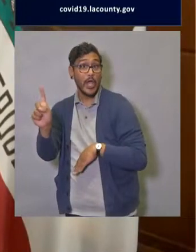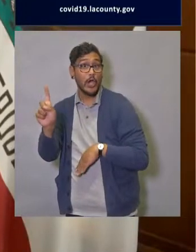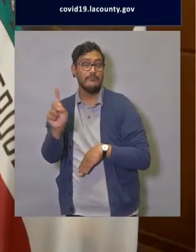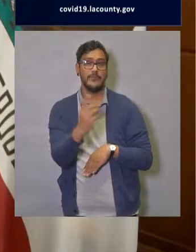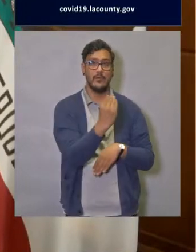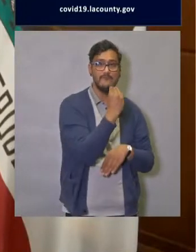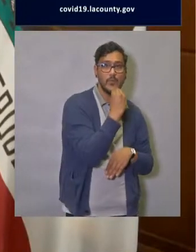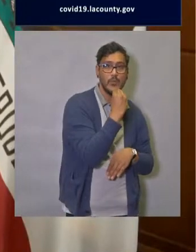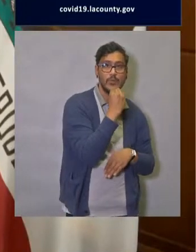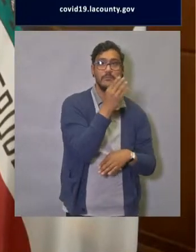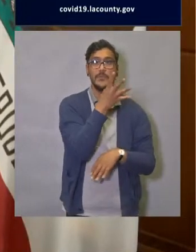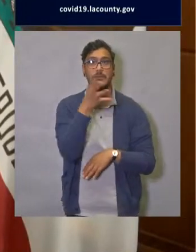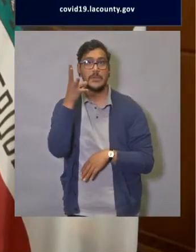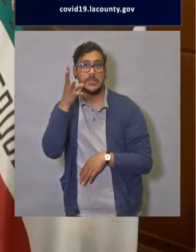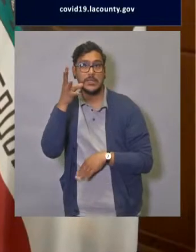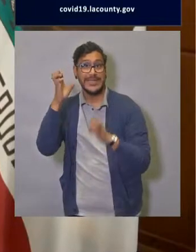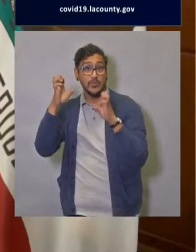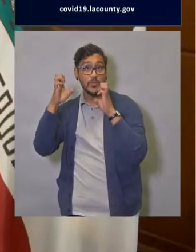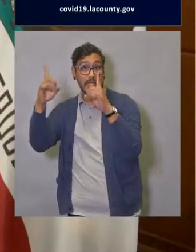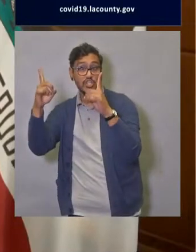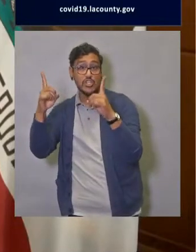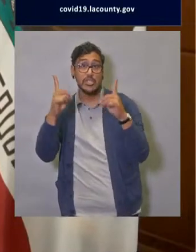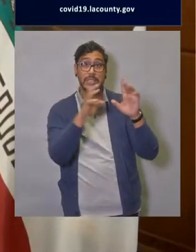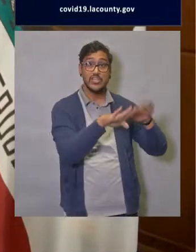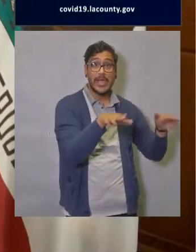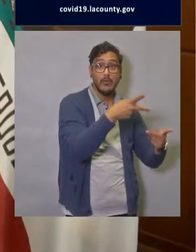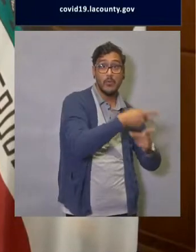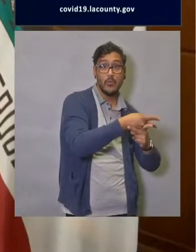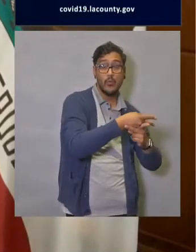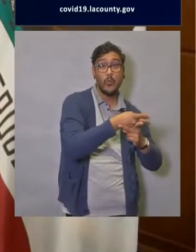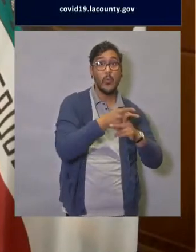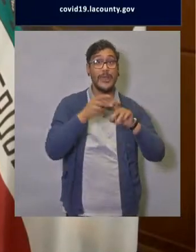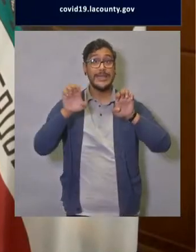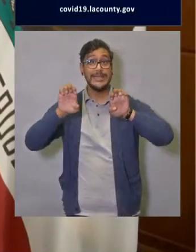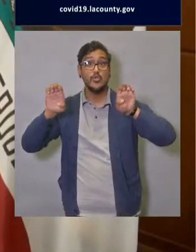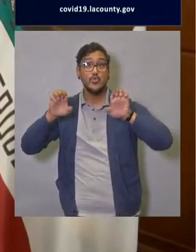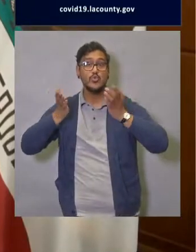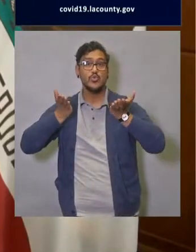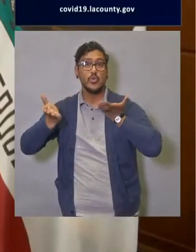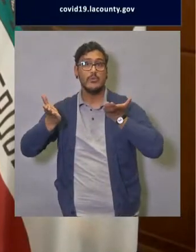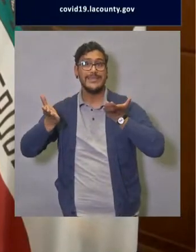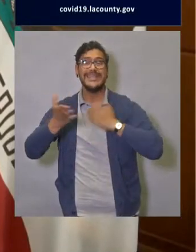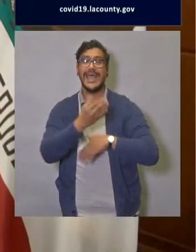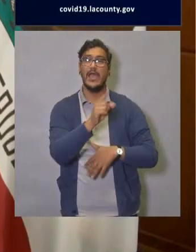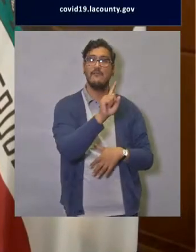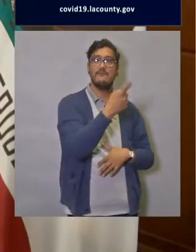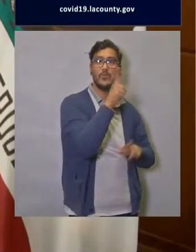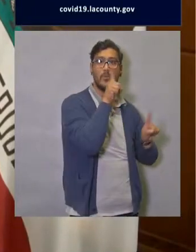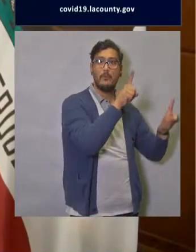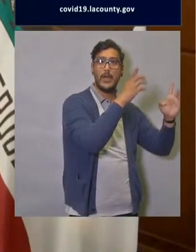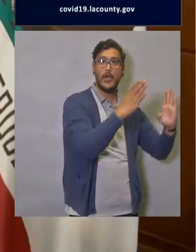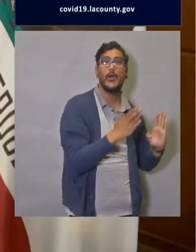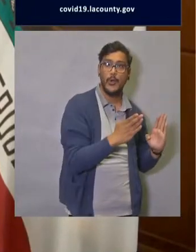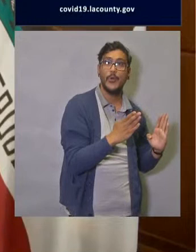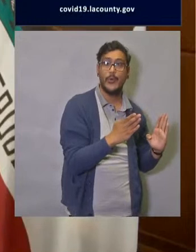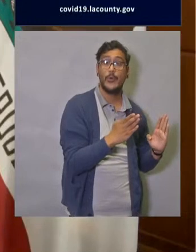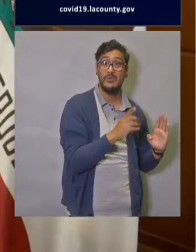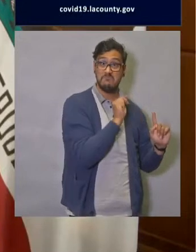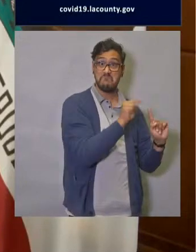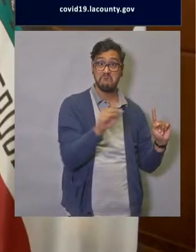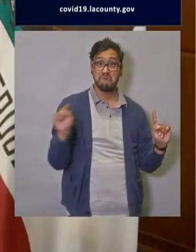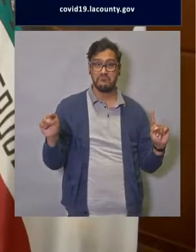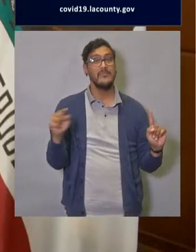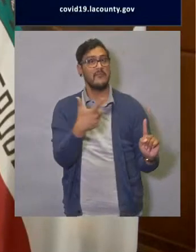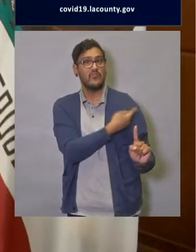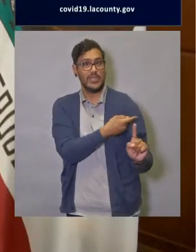agriculture, education and childcare, emergency services, and first responders, specifically to ensure